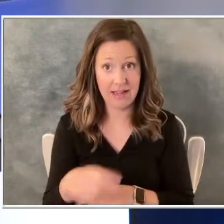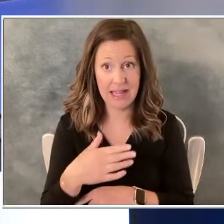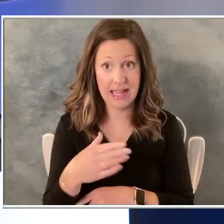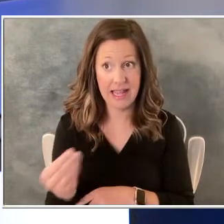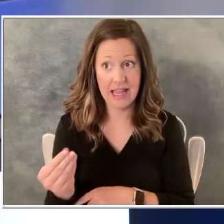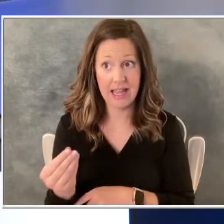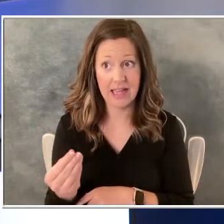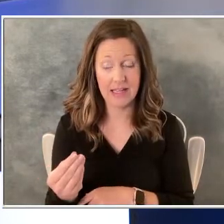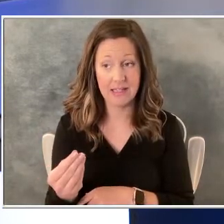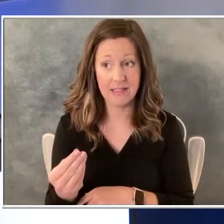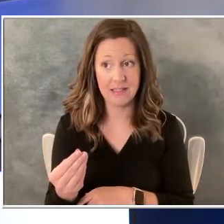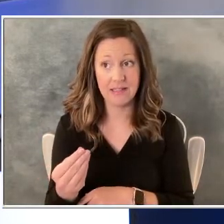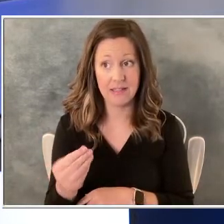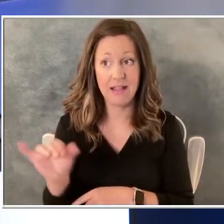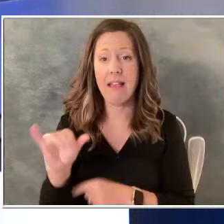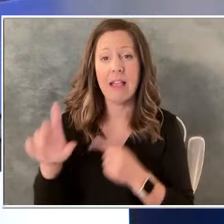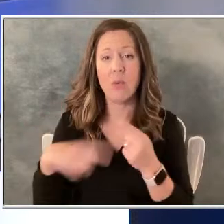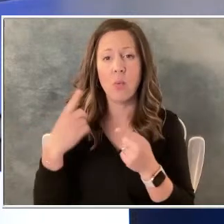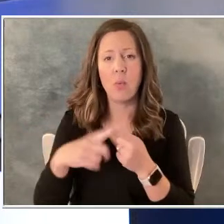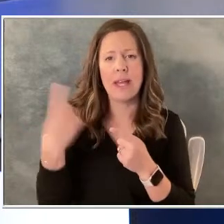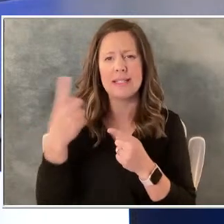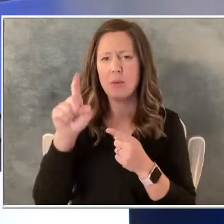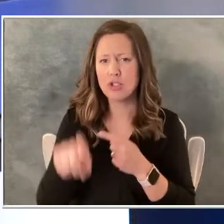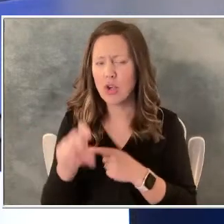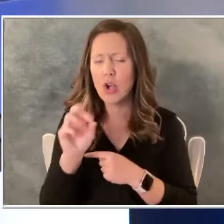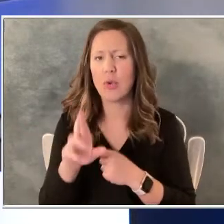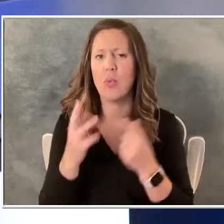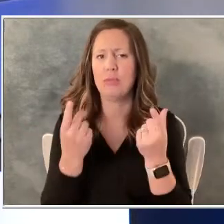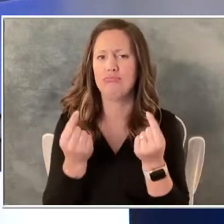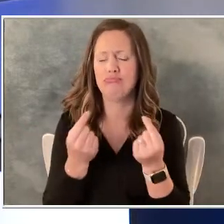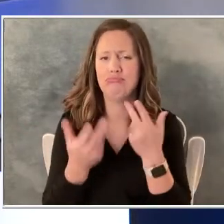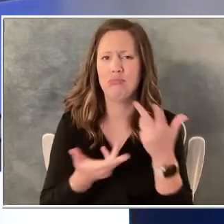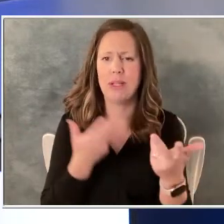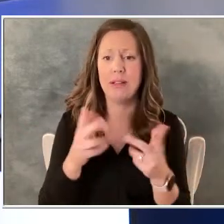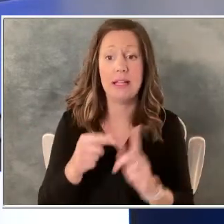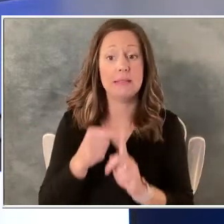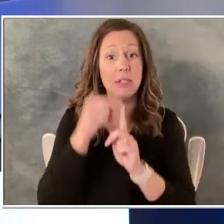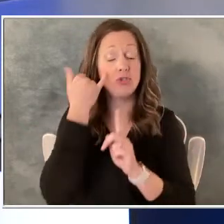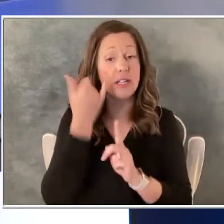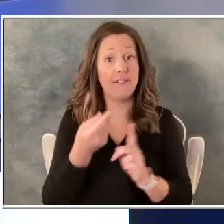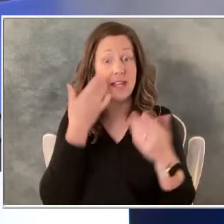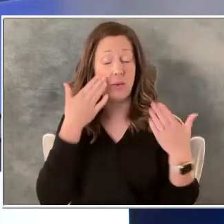When should somebody get one? What should they be looking for, especially if they don't know their family history?